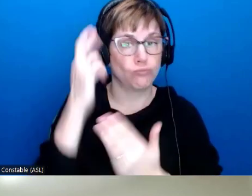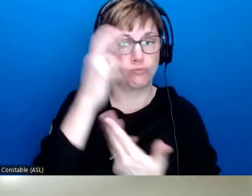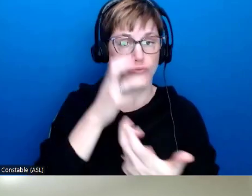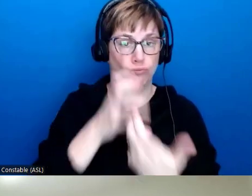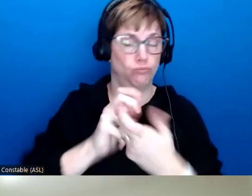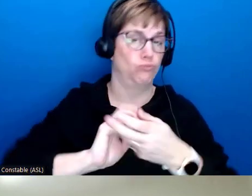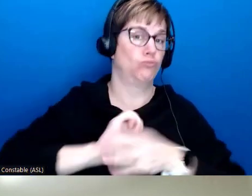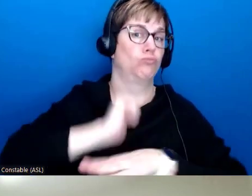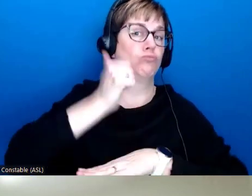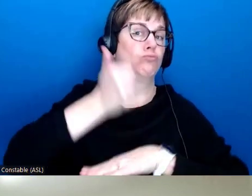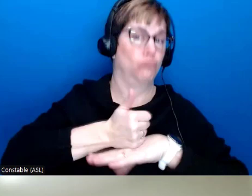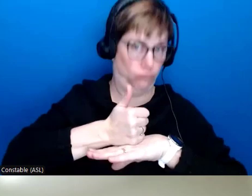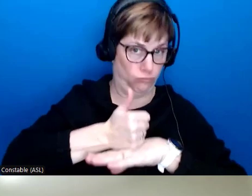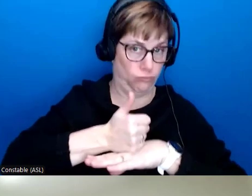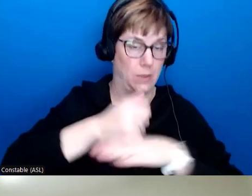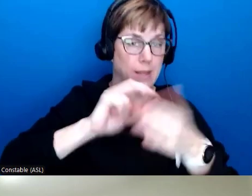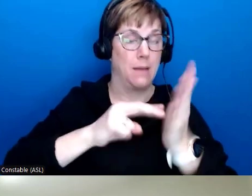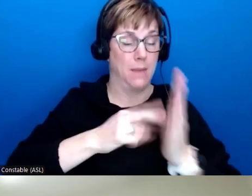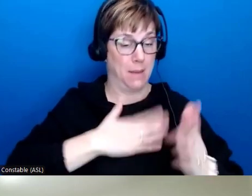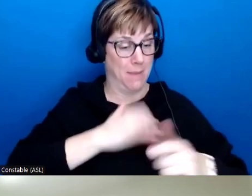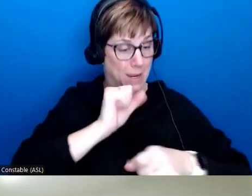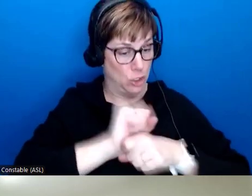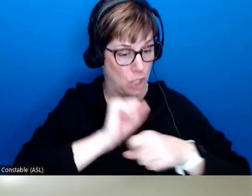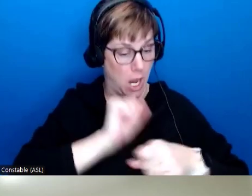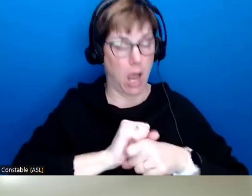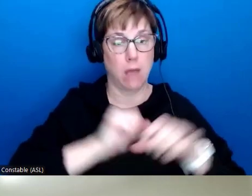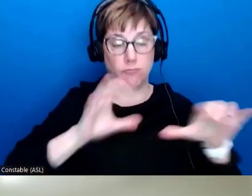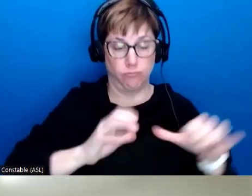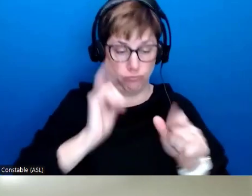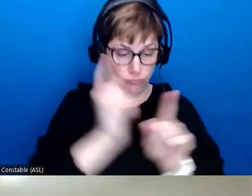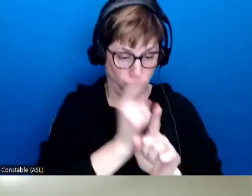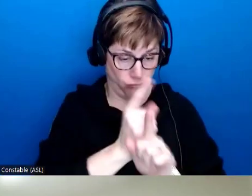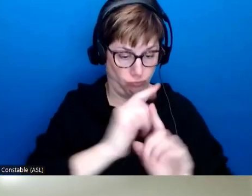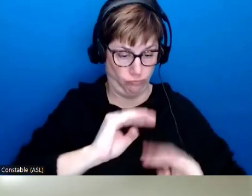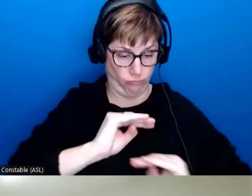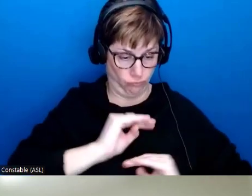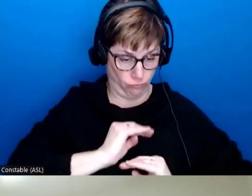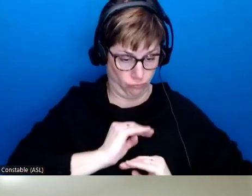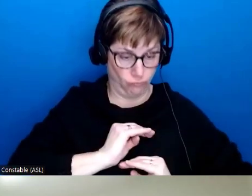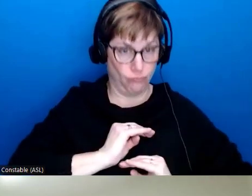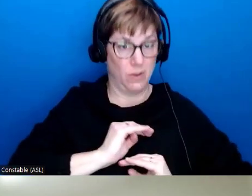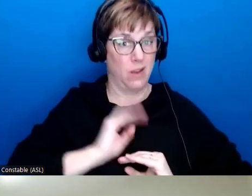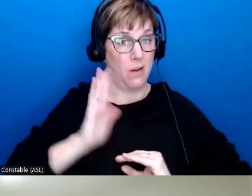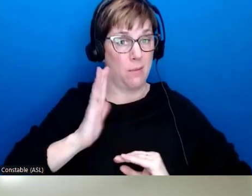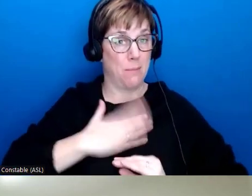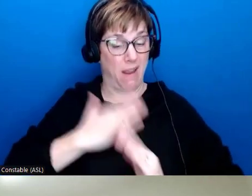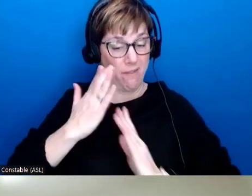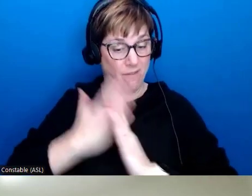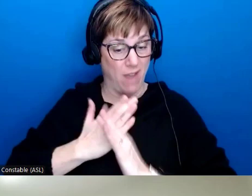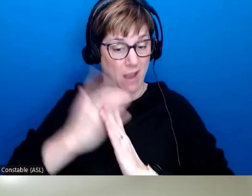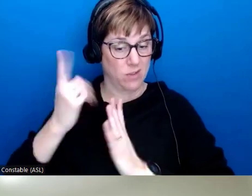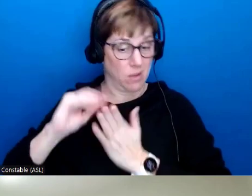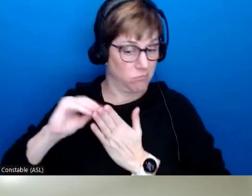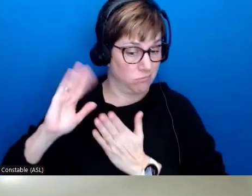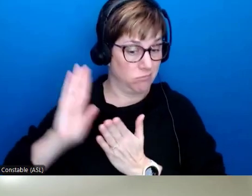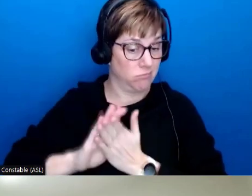place that will allow you to perform your job functions in a satisfactory manner, so that you don't have anything on your file from